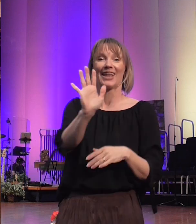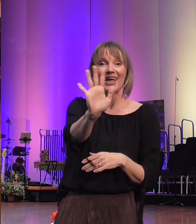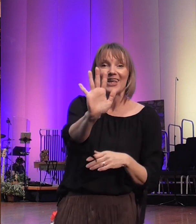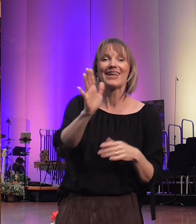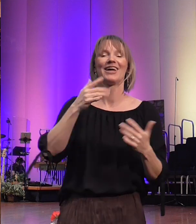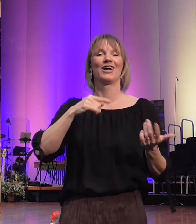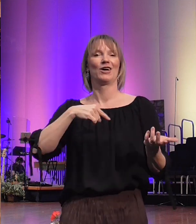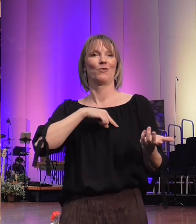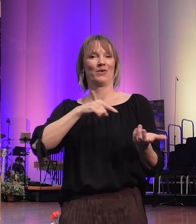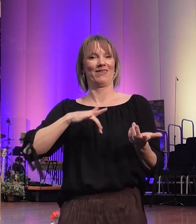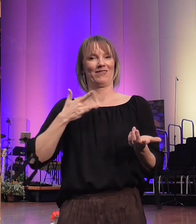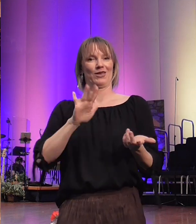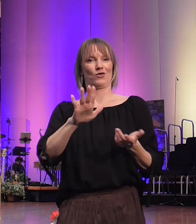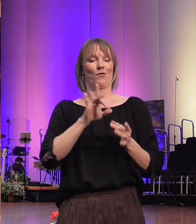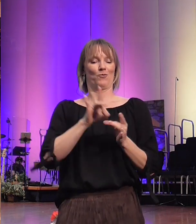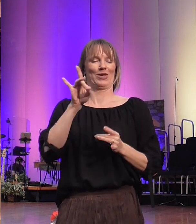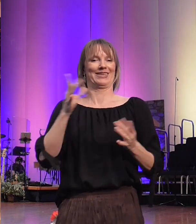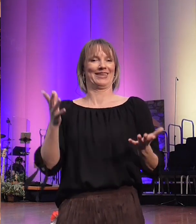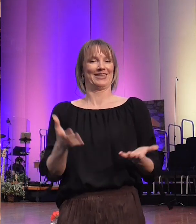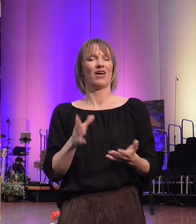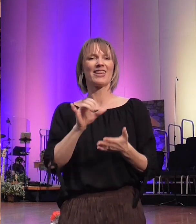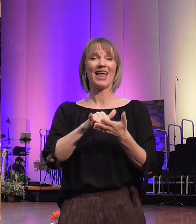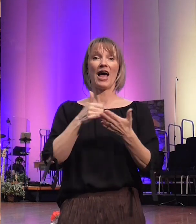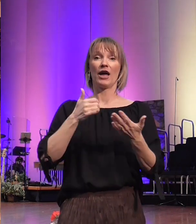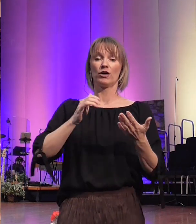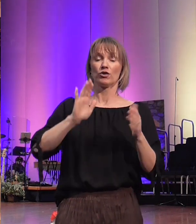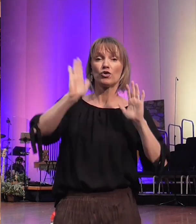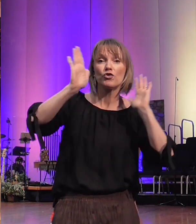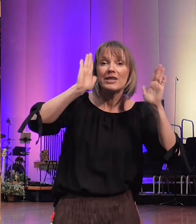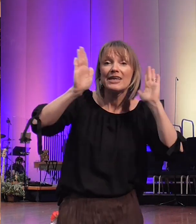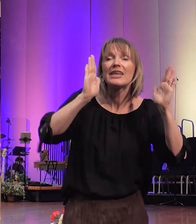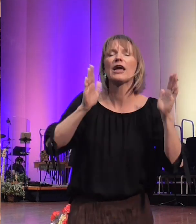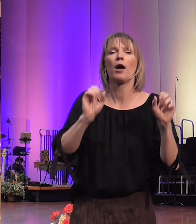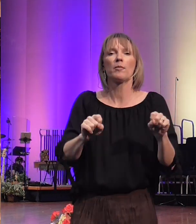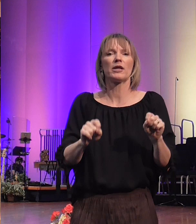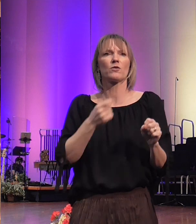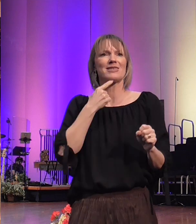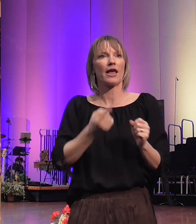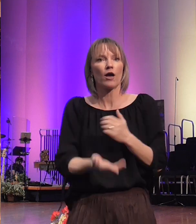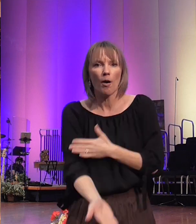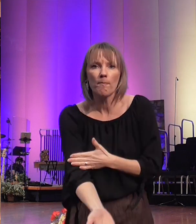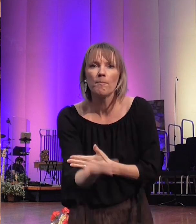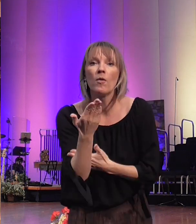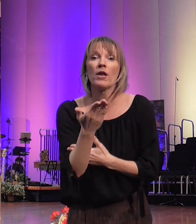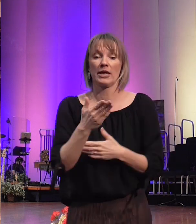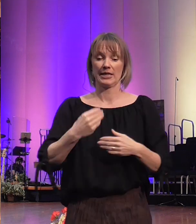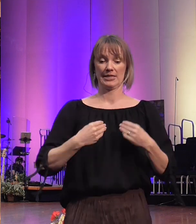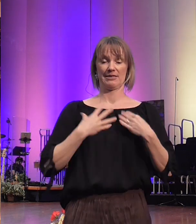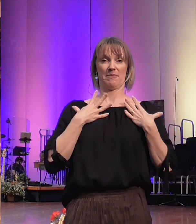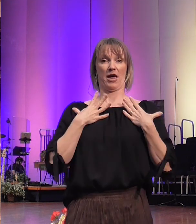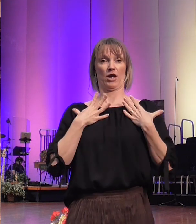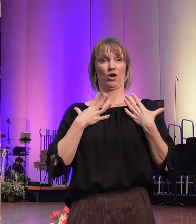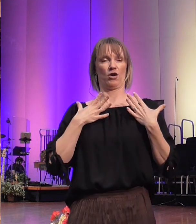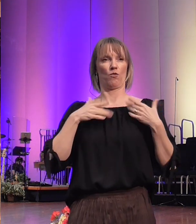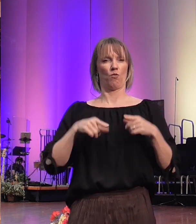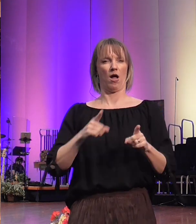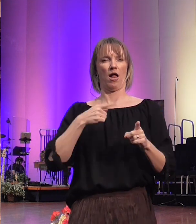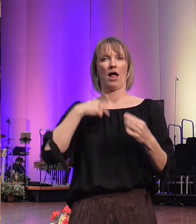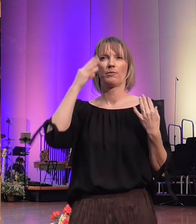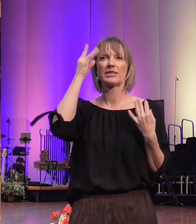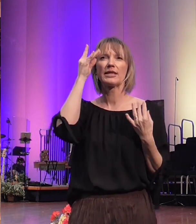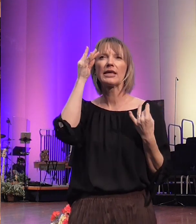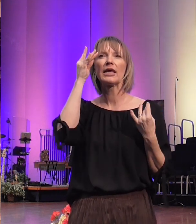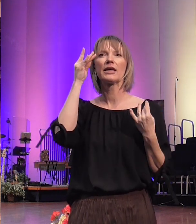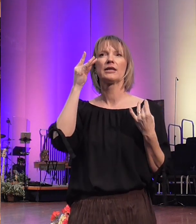can feel your presence here. And that greeting, that ability to say good morning like that was inspired by me as I thought about a